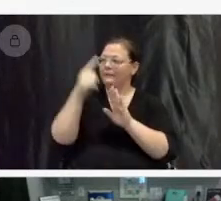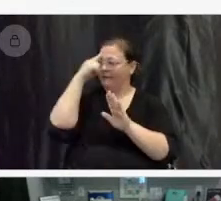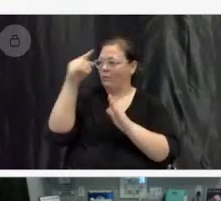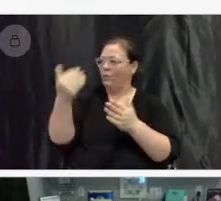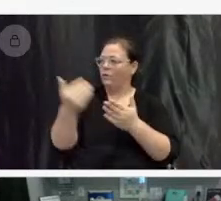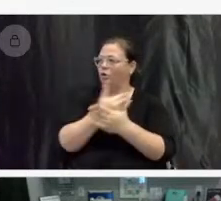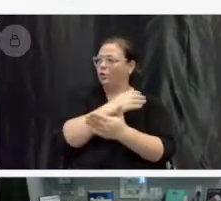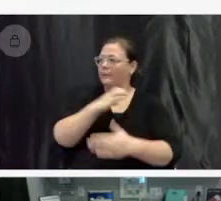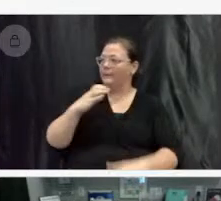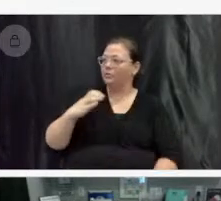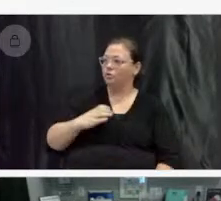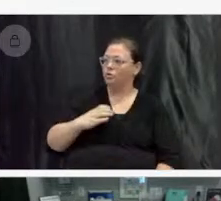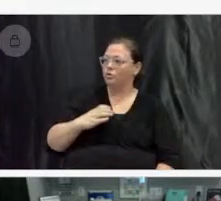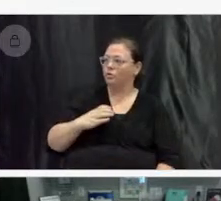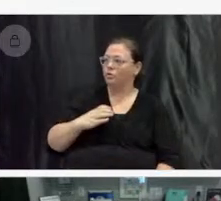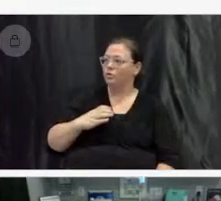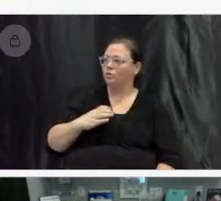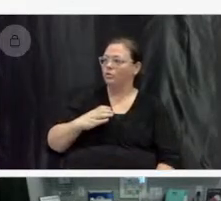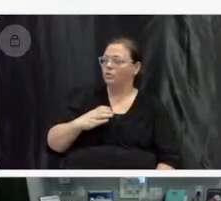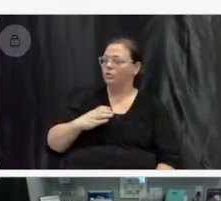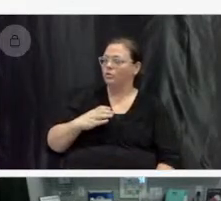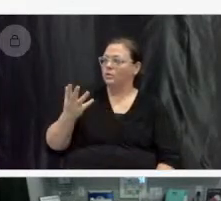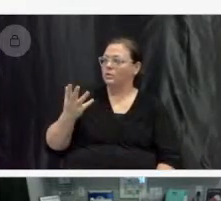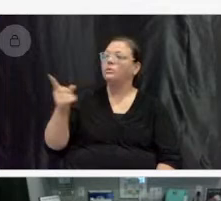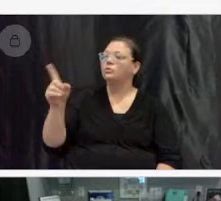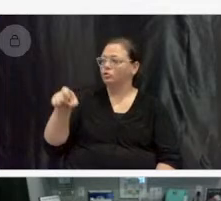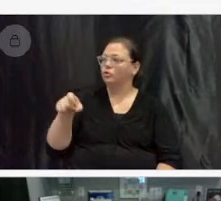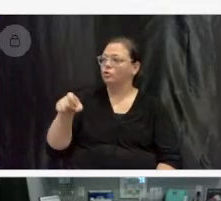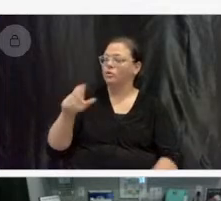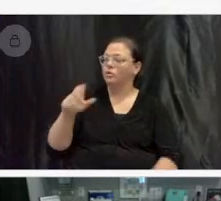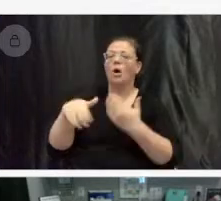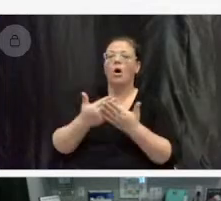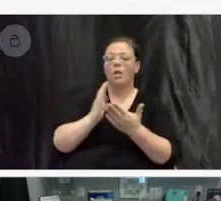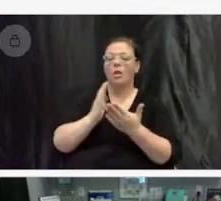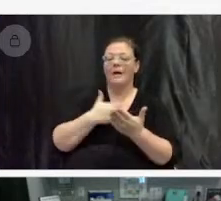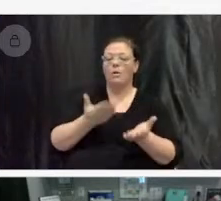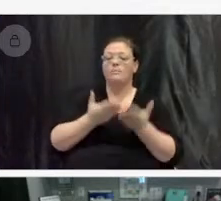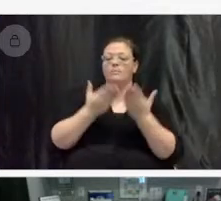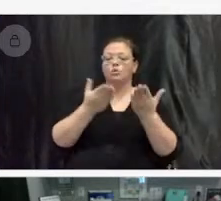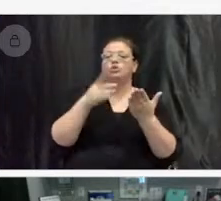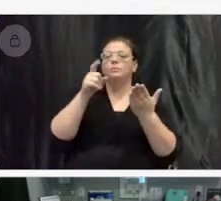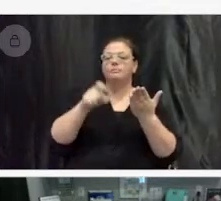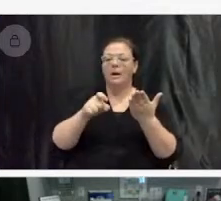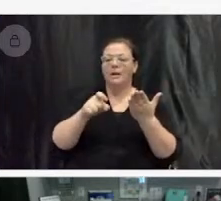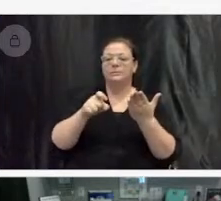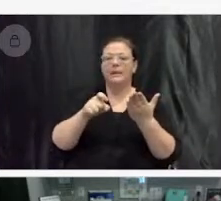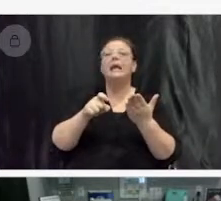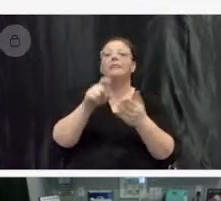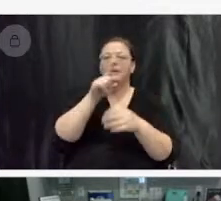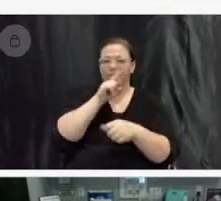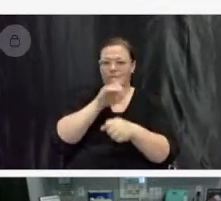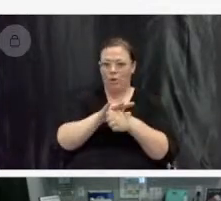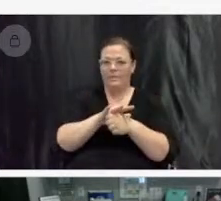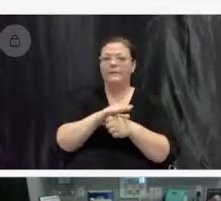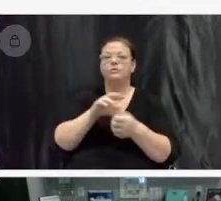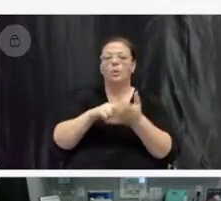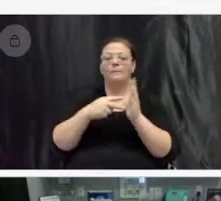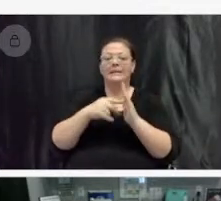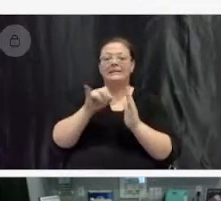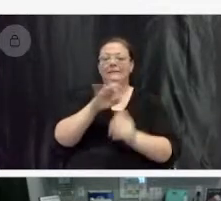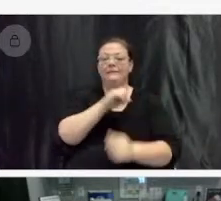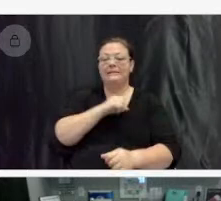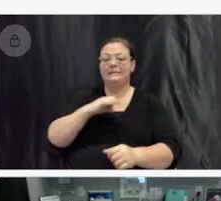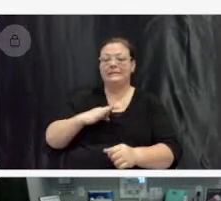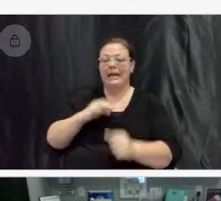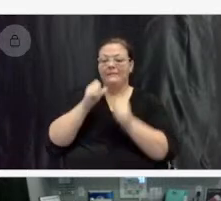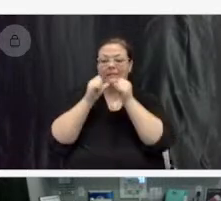commissioner voting in the affirmative? Sure. All of our motions have to be in the affirmative. So if the staff denies